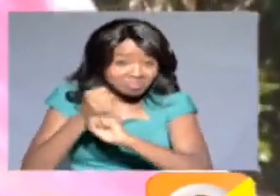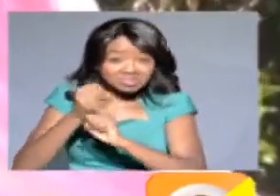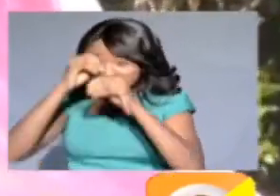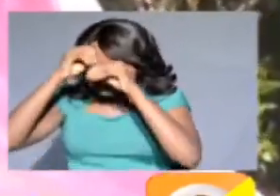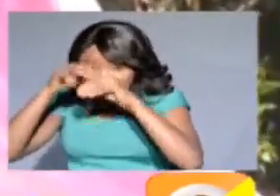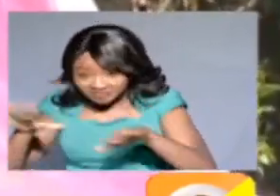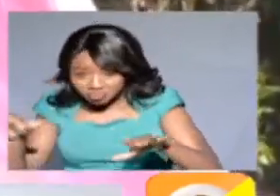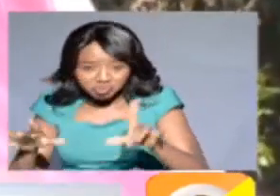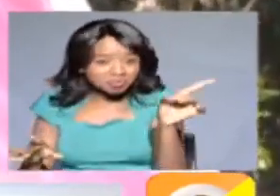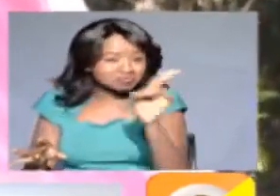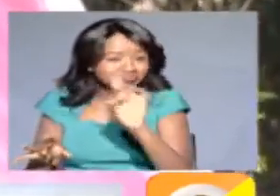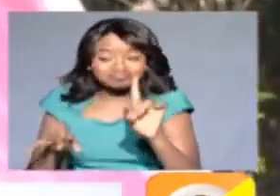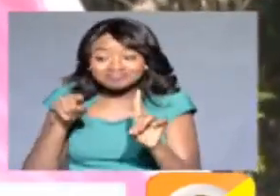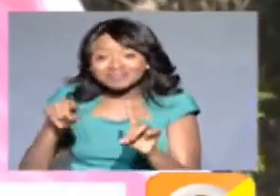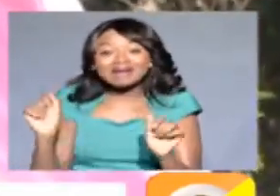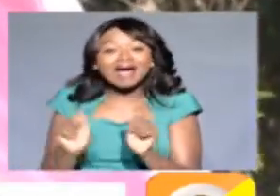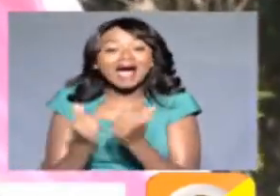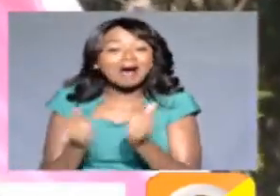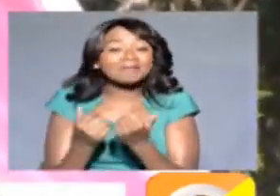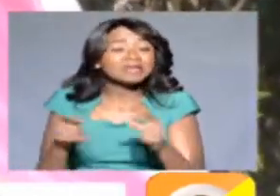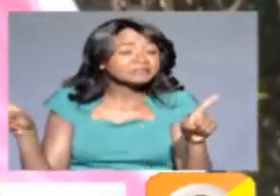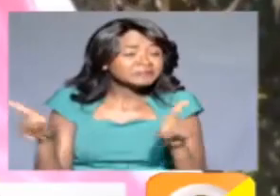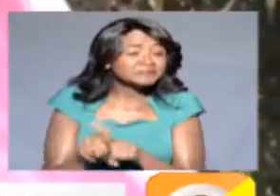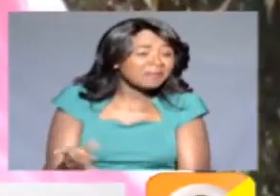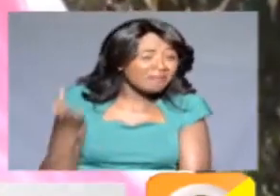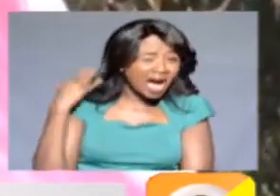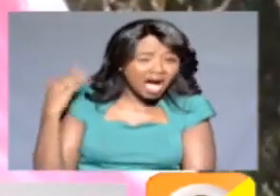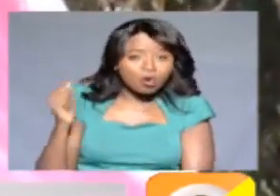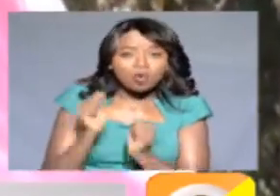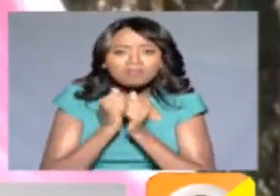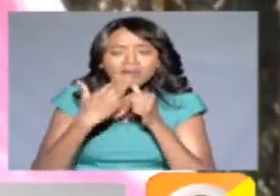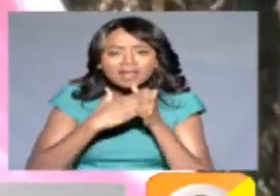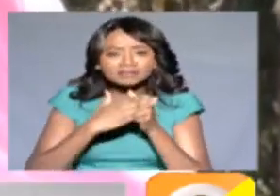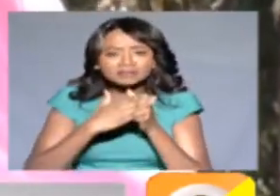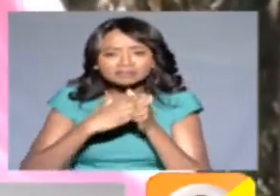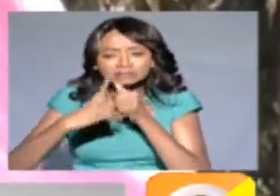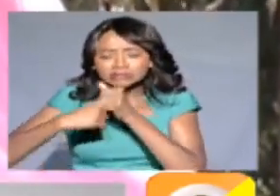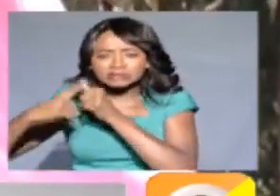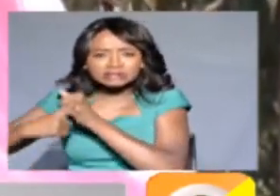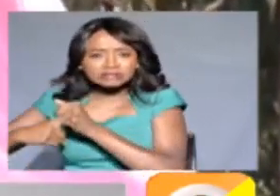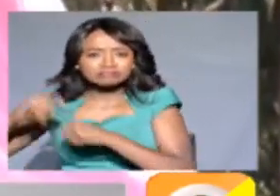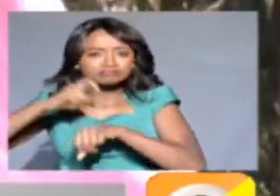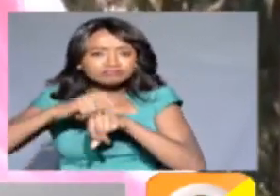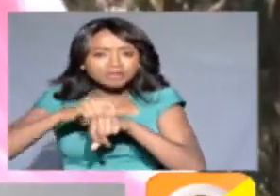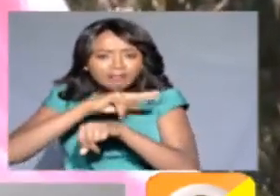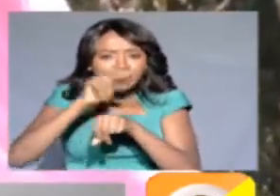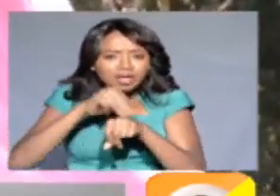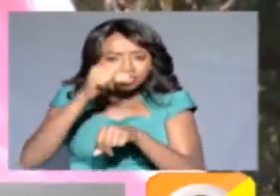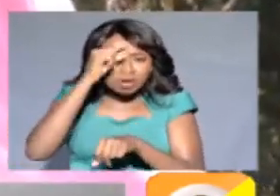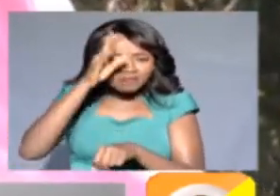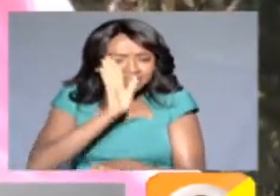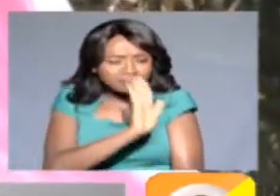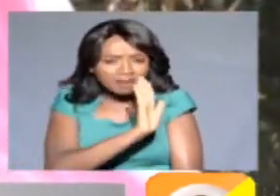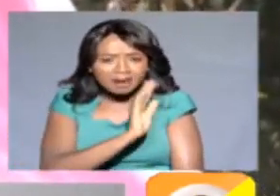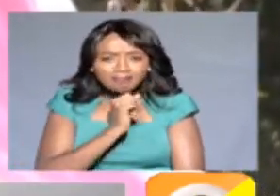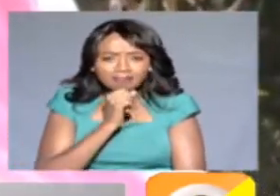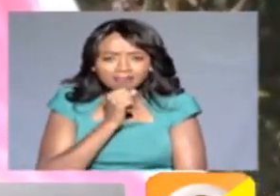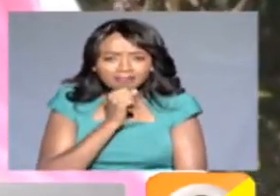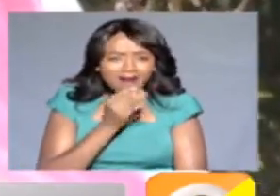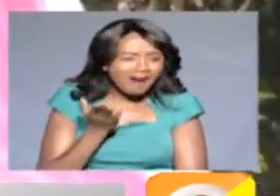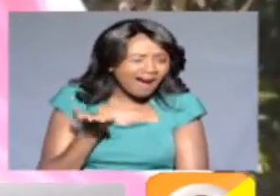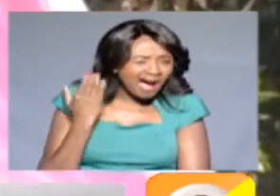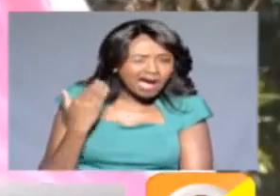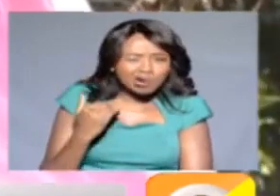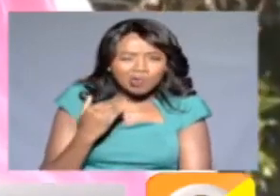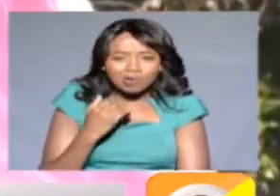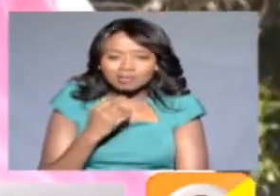now is what happened way back in 1966, when the national government then came